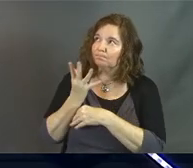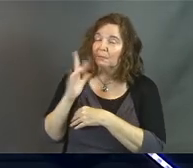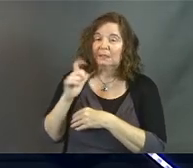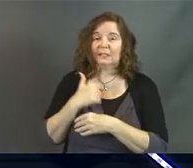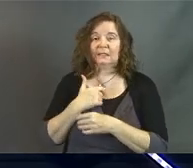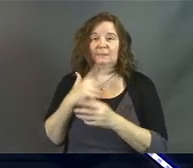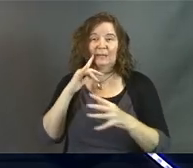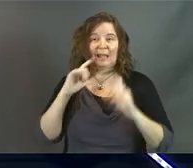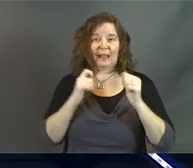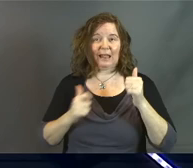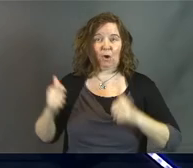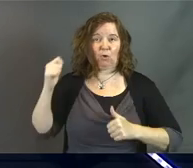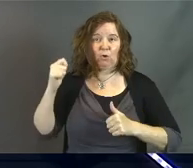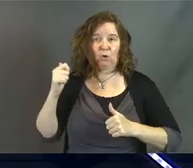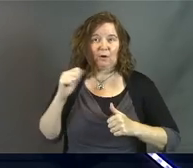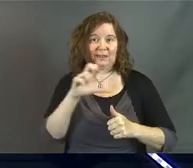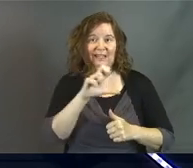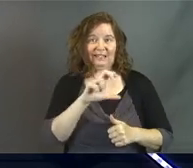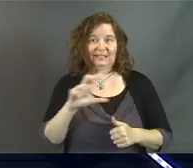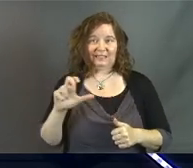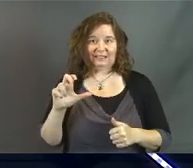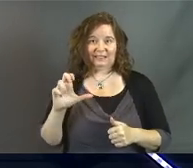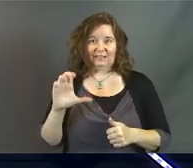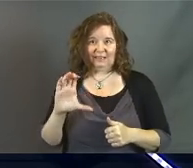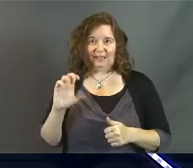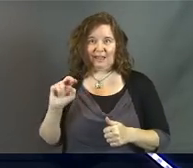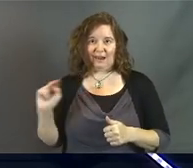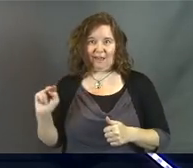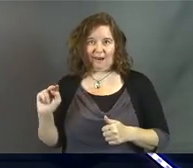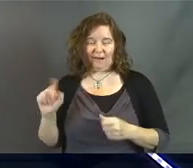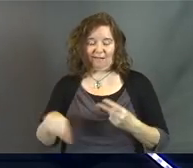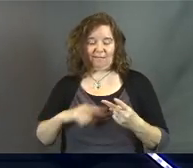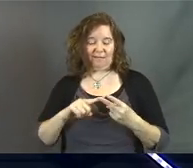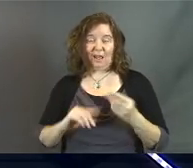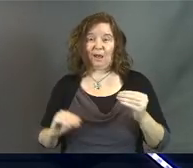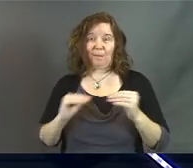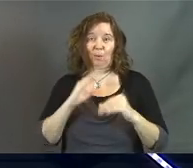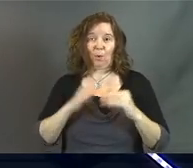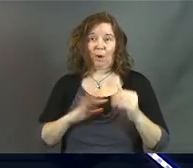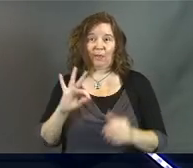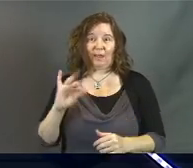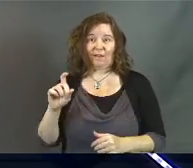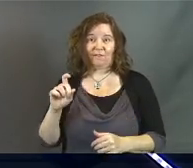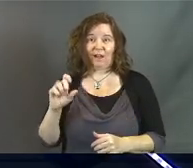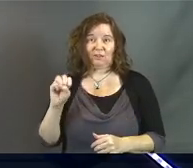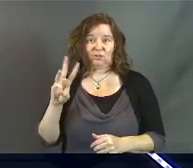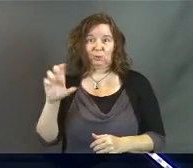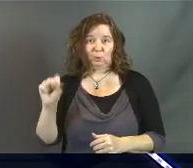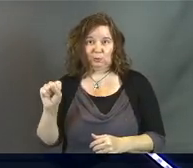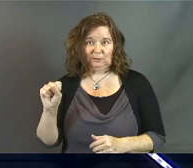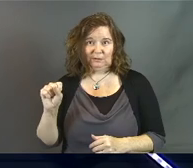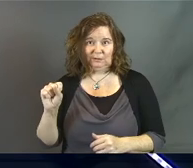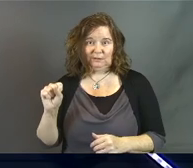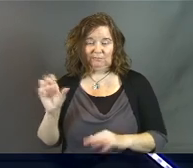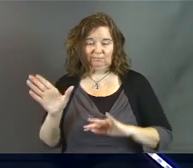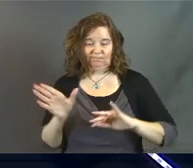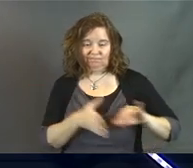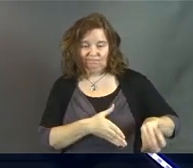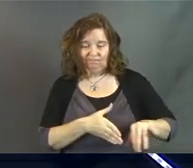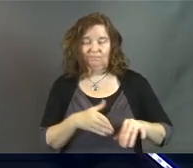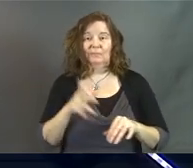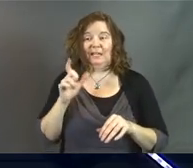life needs to be louder than CNN. It needs to be louder than Fox News. It needs to be the